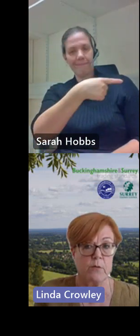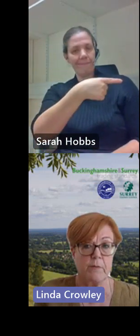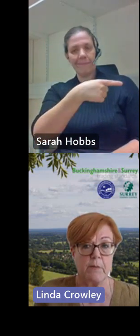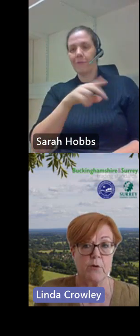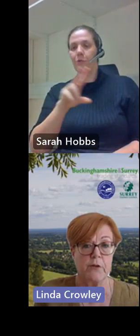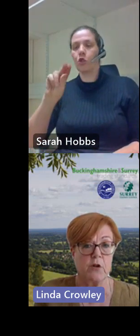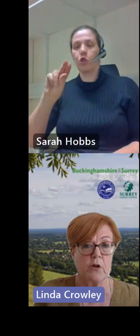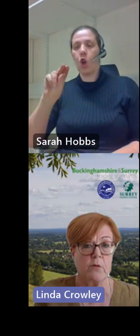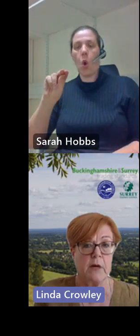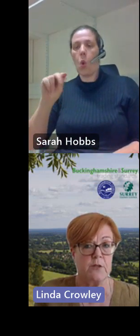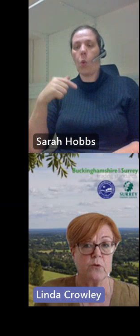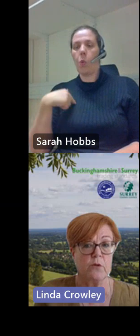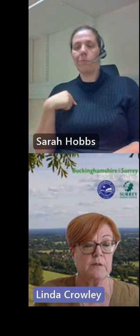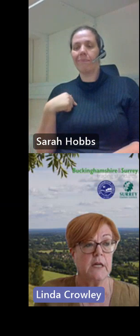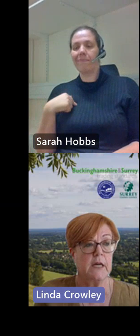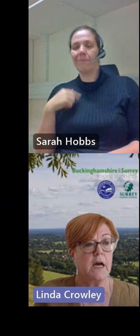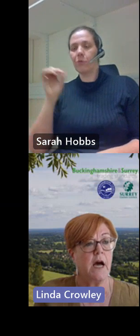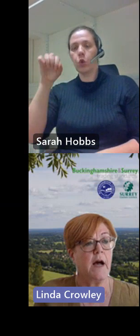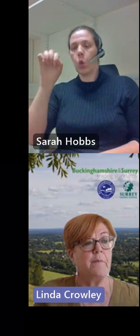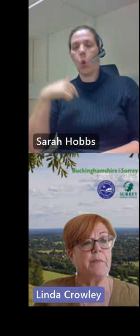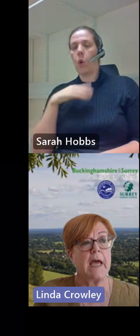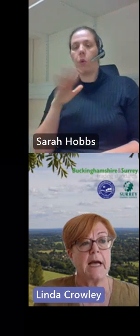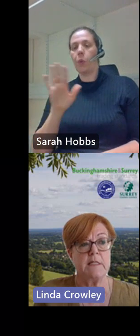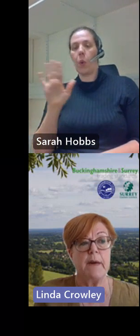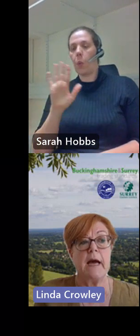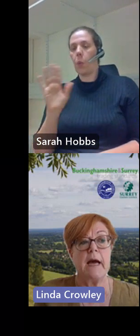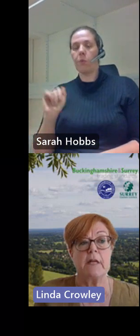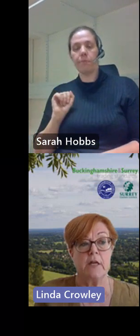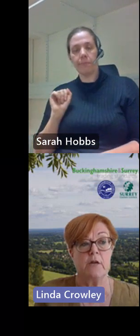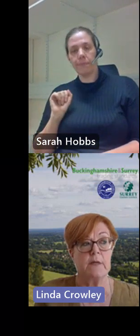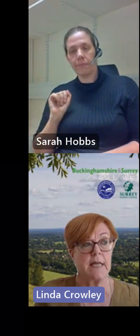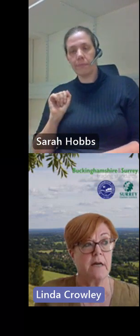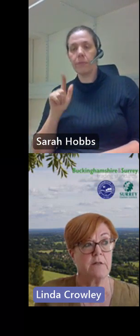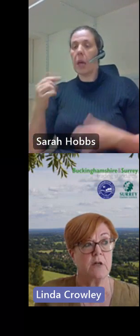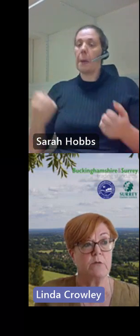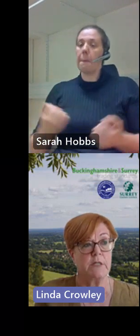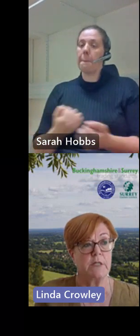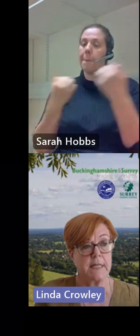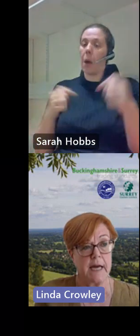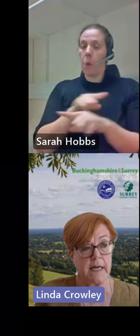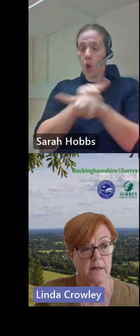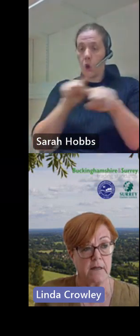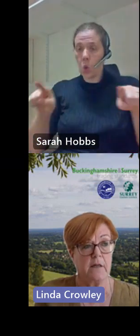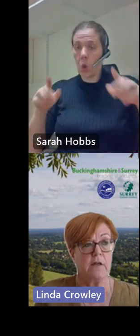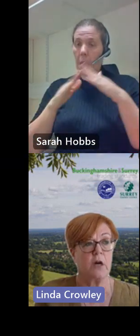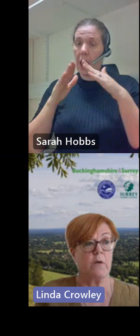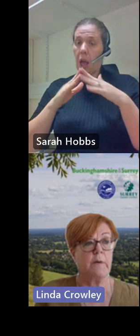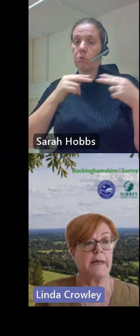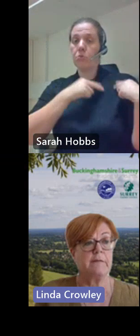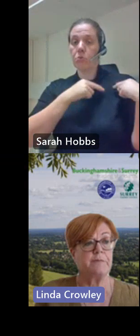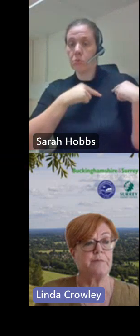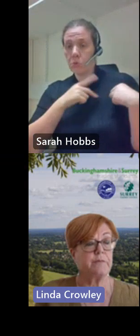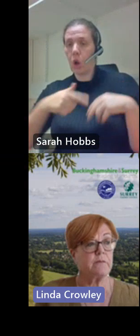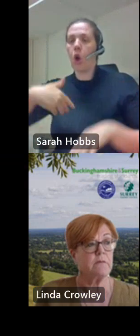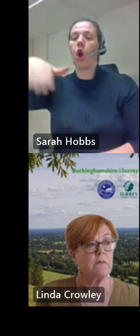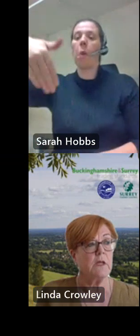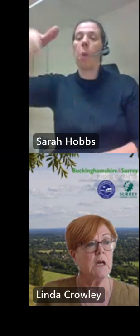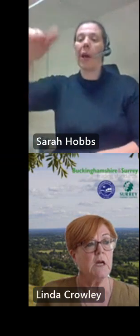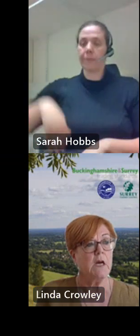don't deal with people that knock on my door, and empowering you as the householder to say, go away.